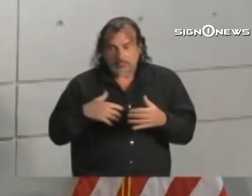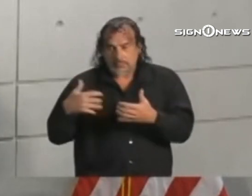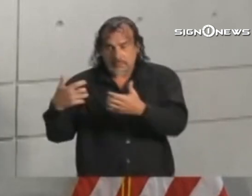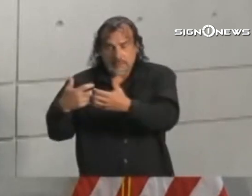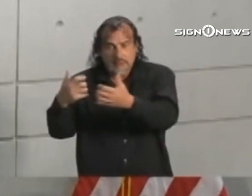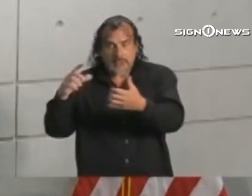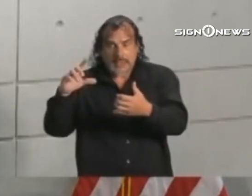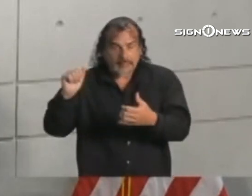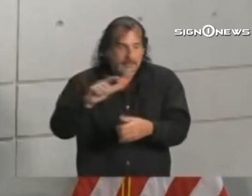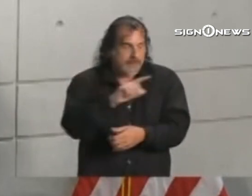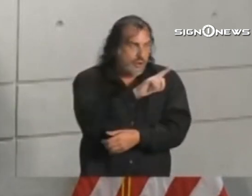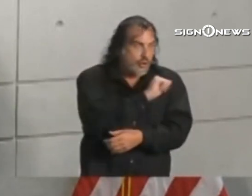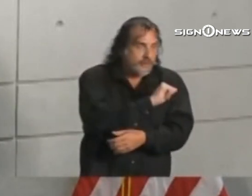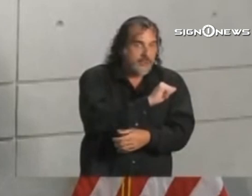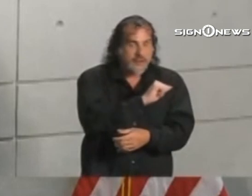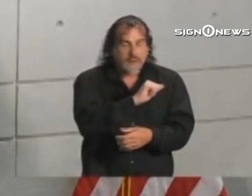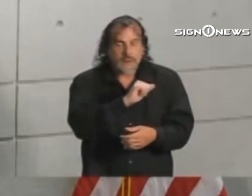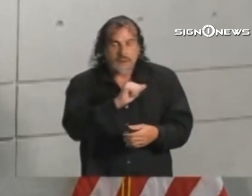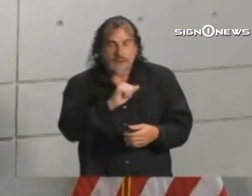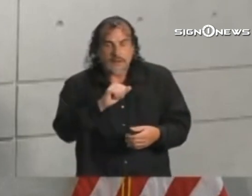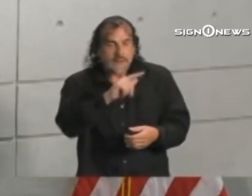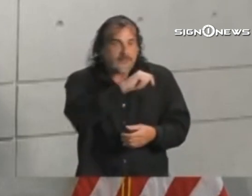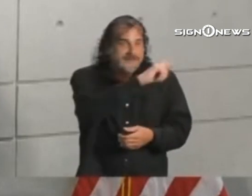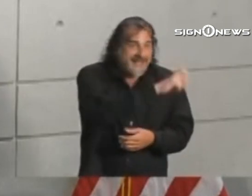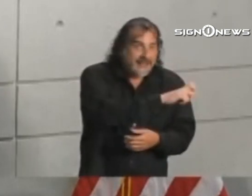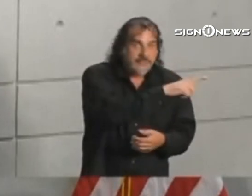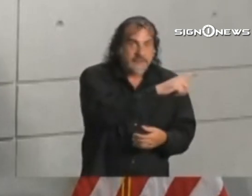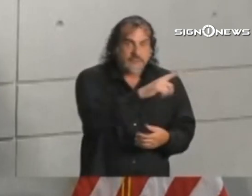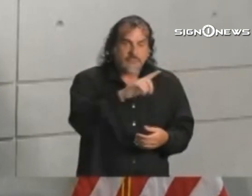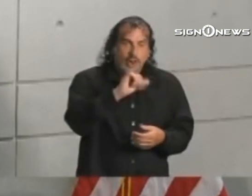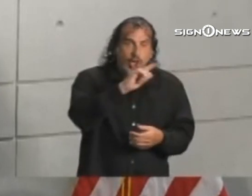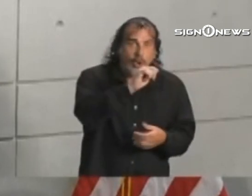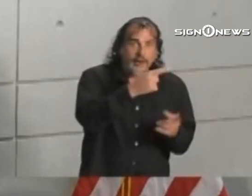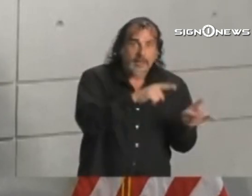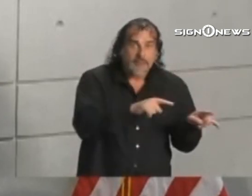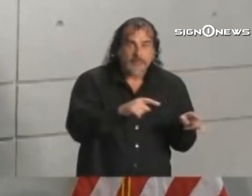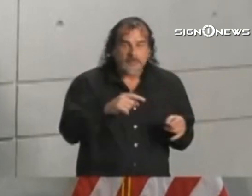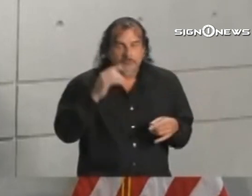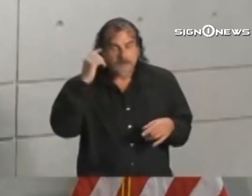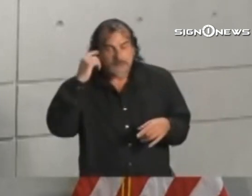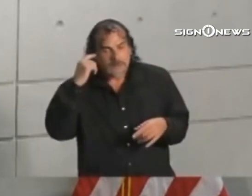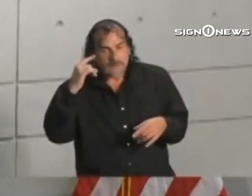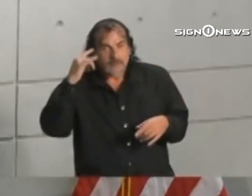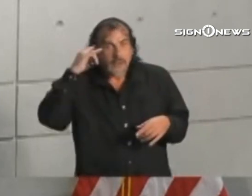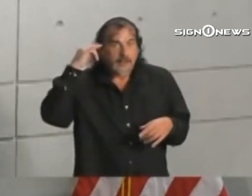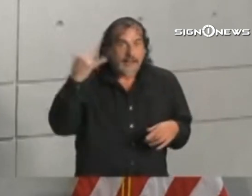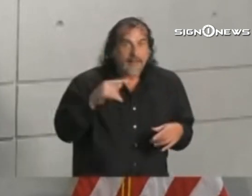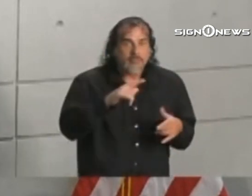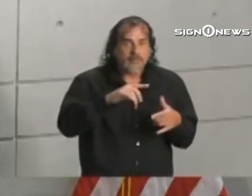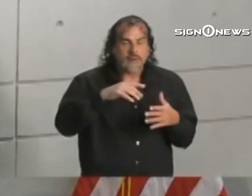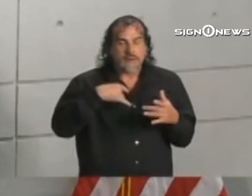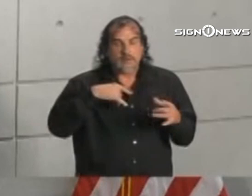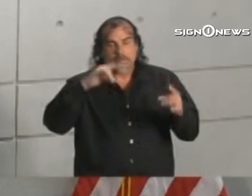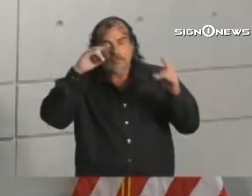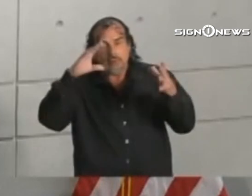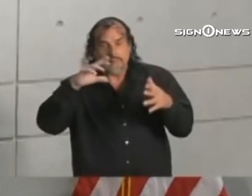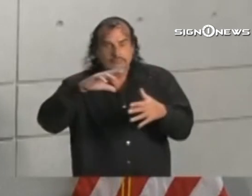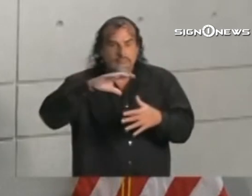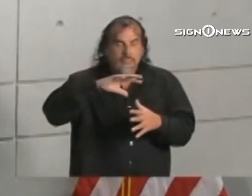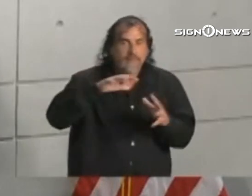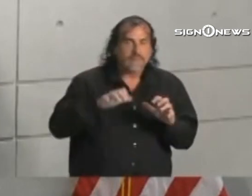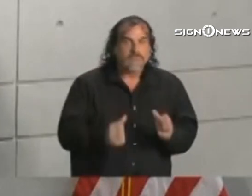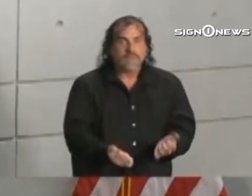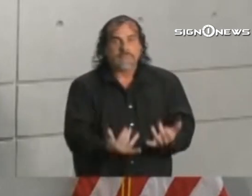states, whether it be Louisiana or Texas during Hurricane Laura, or even potentially California during these very